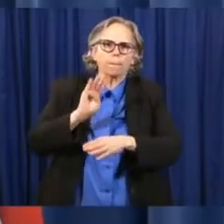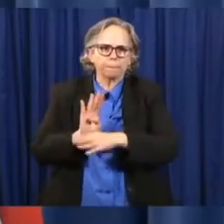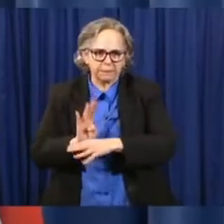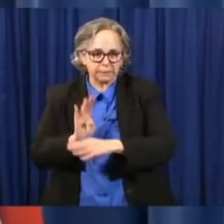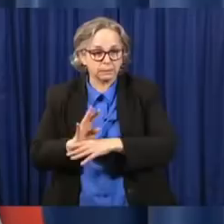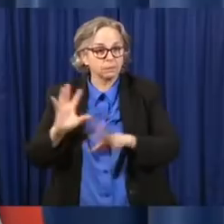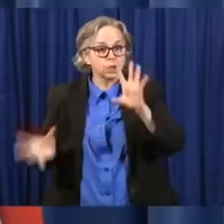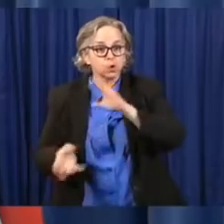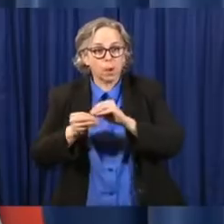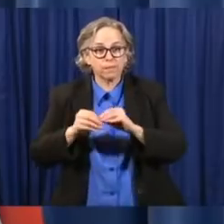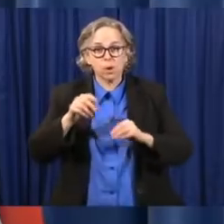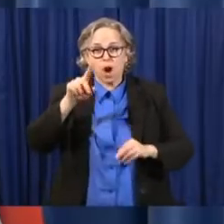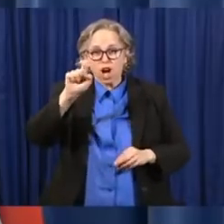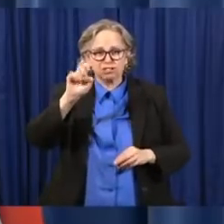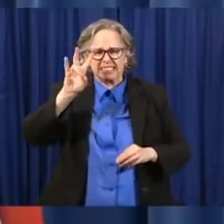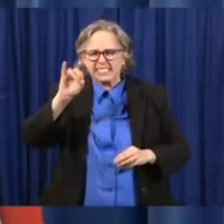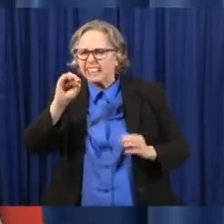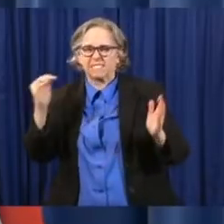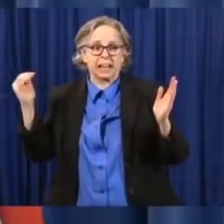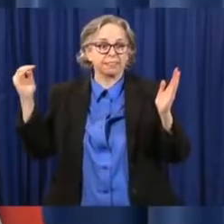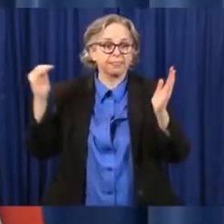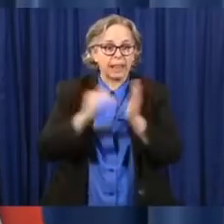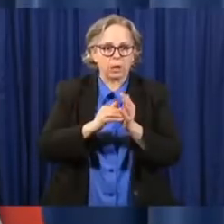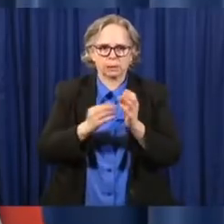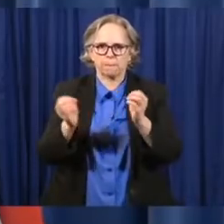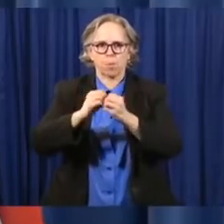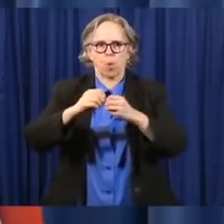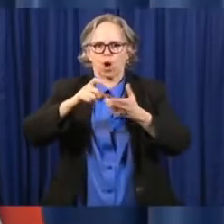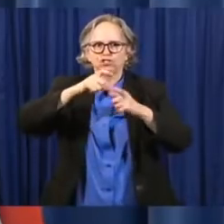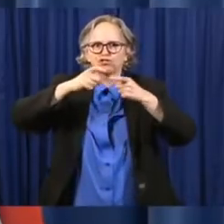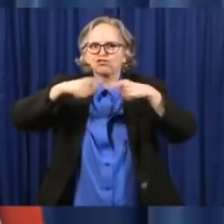5 days. So business owners, you can